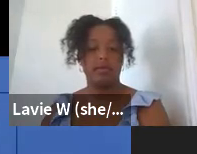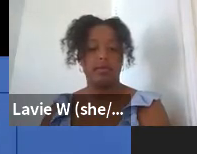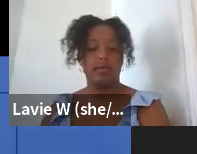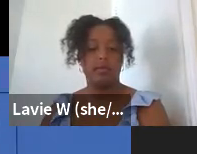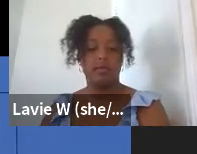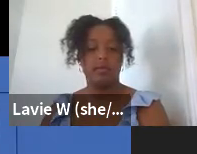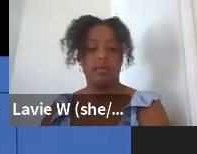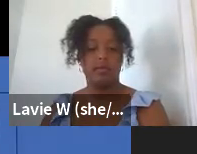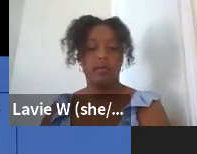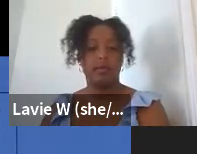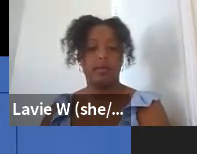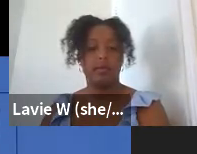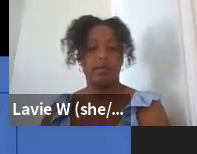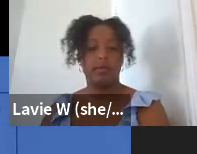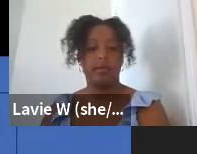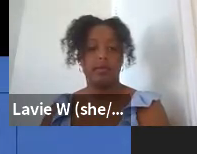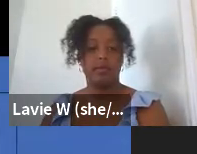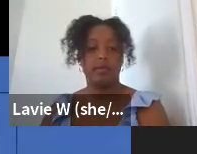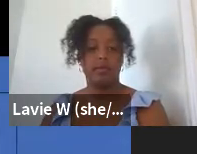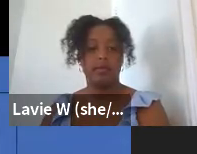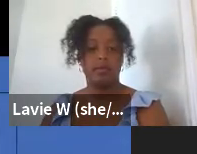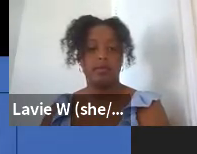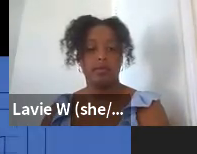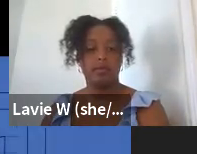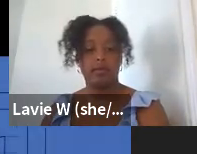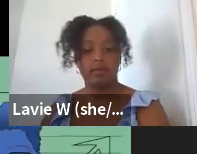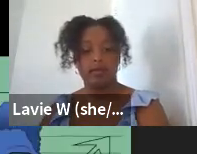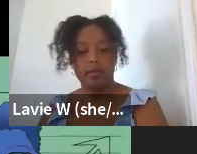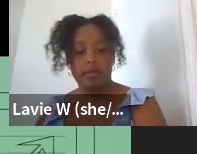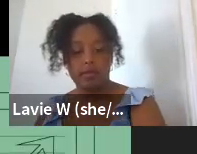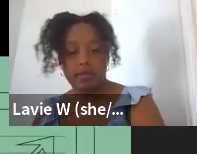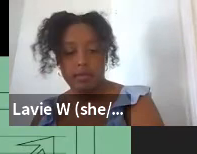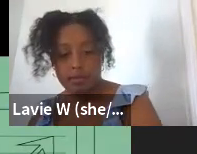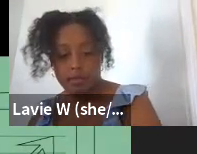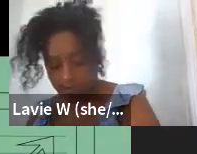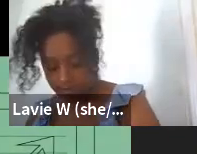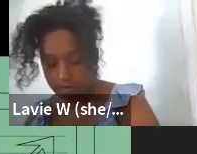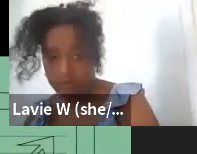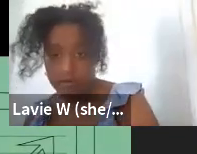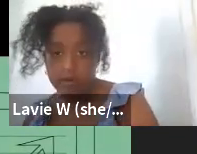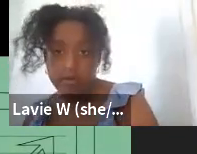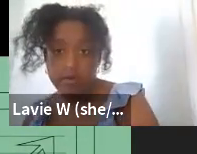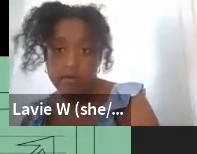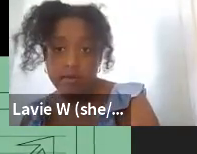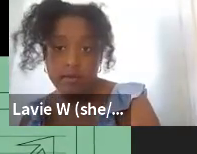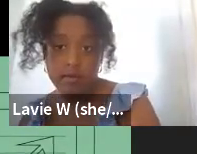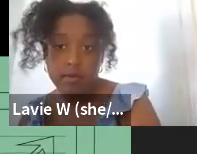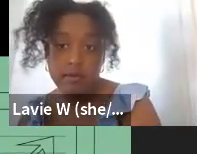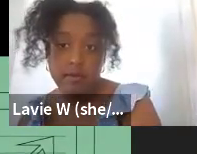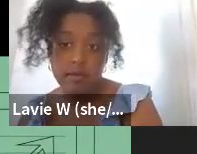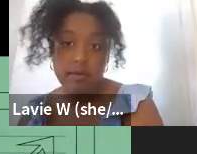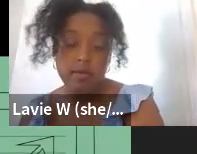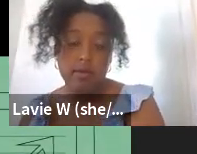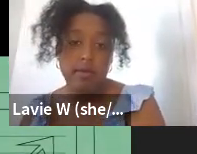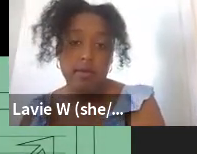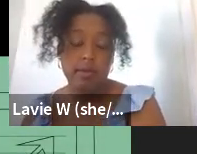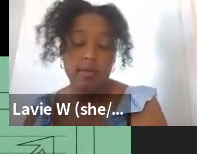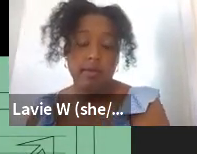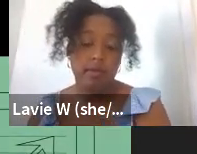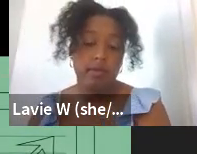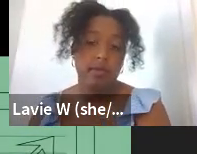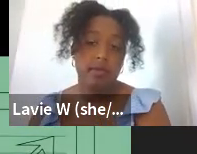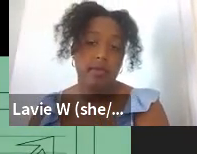and able-bodied woman might improve with gender equality protections, an older, black, disabled lesbian may continue to be hampered